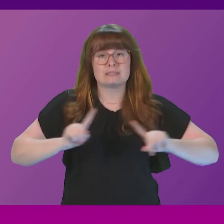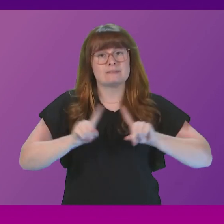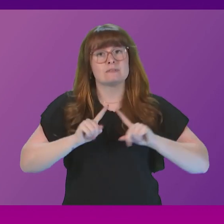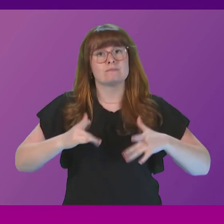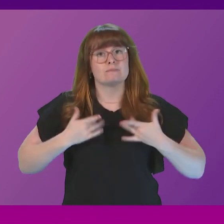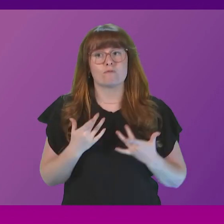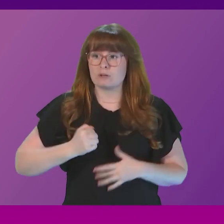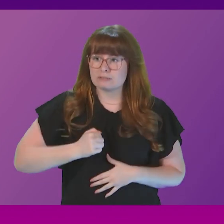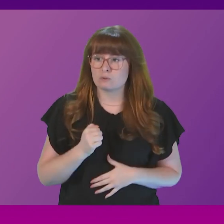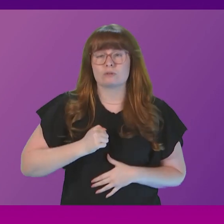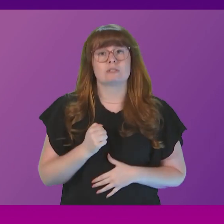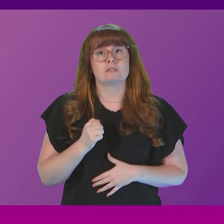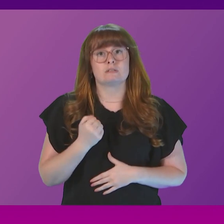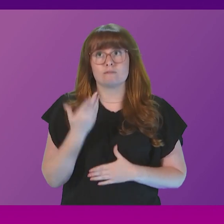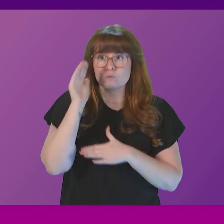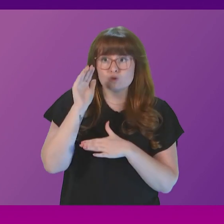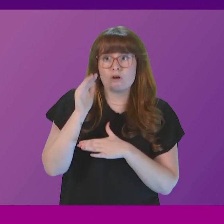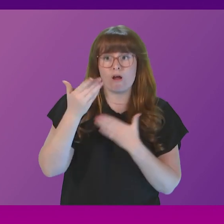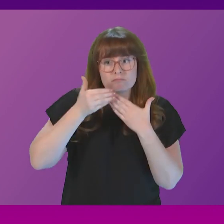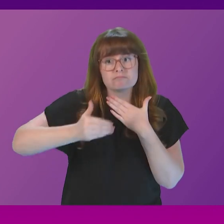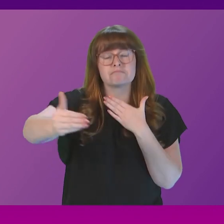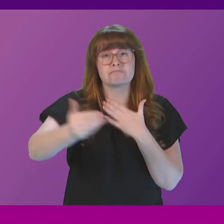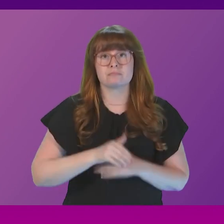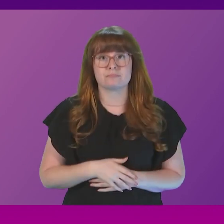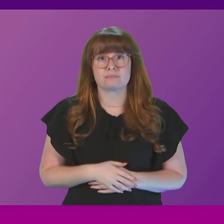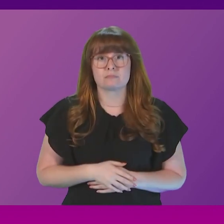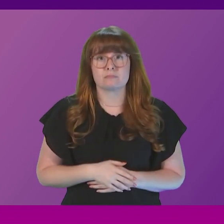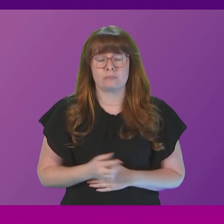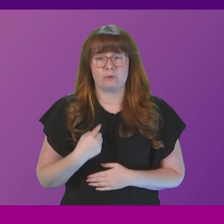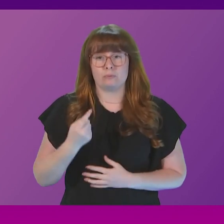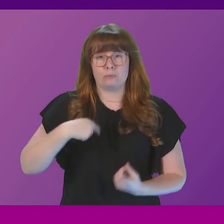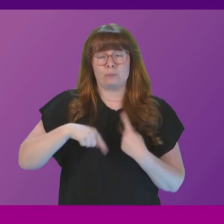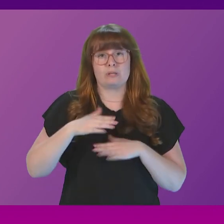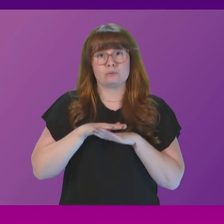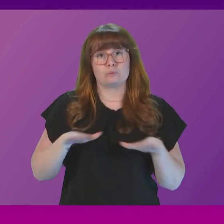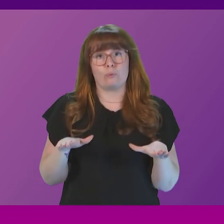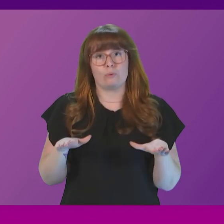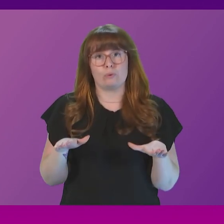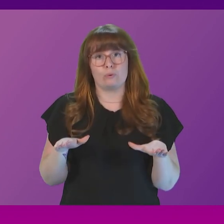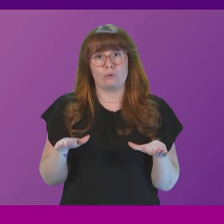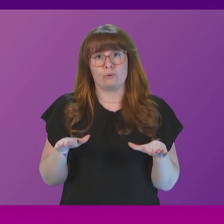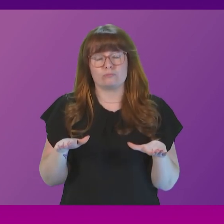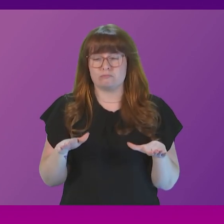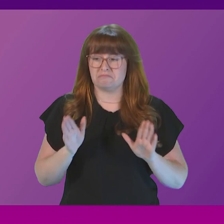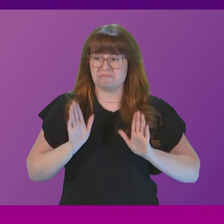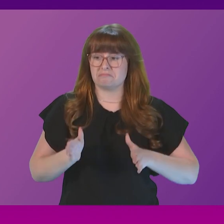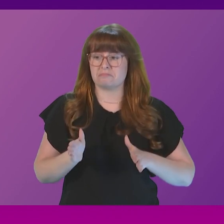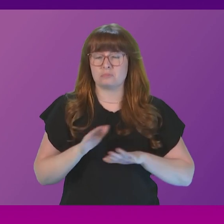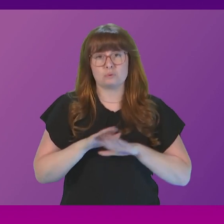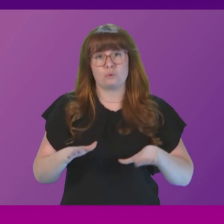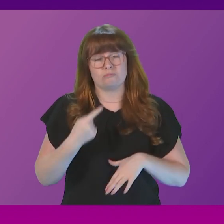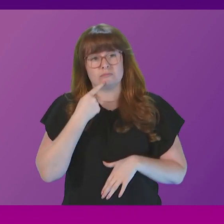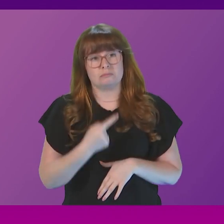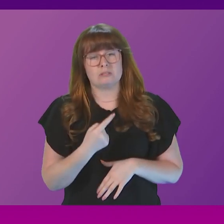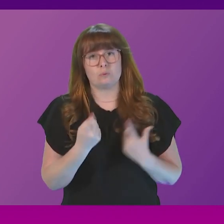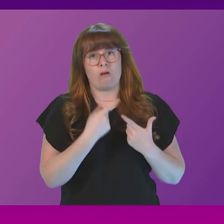example, Scotland's constitutional future. But we don't purport to speak to on anybody else's behalf but the